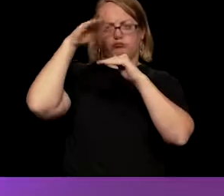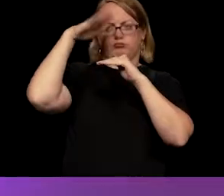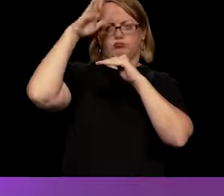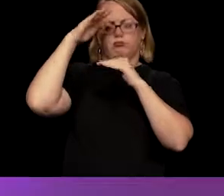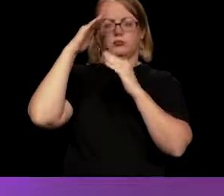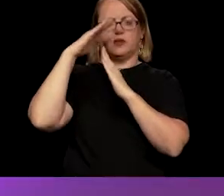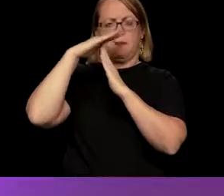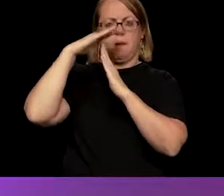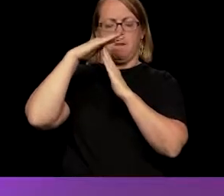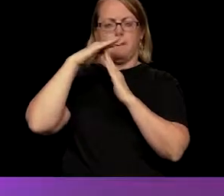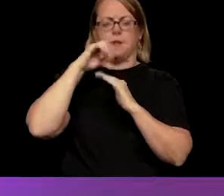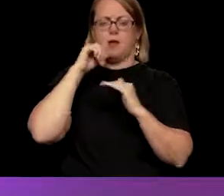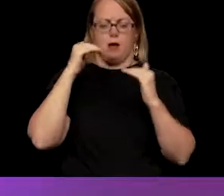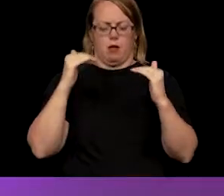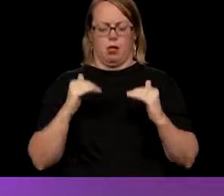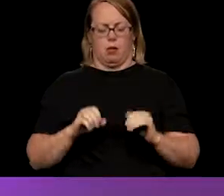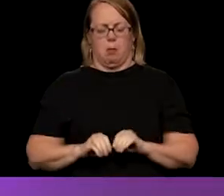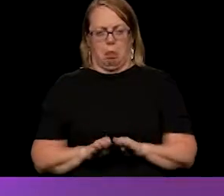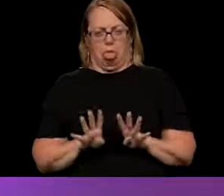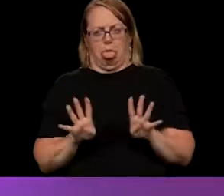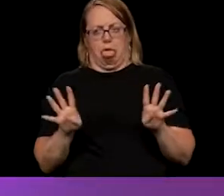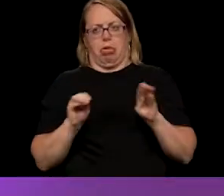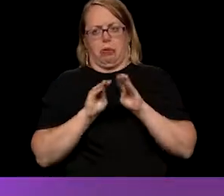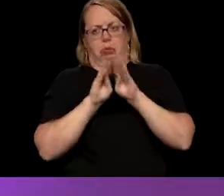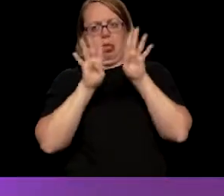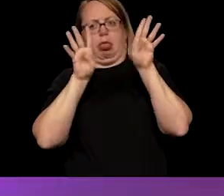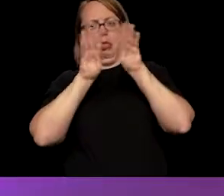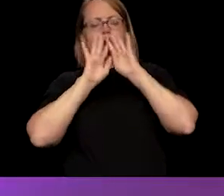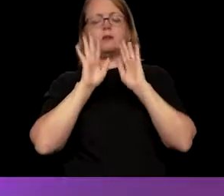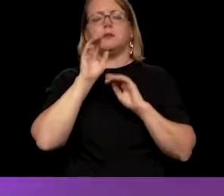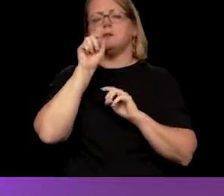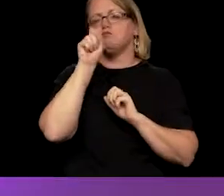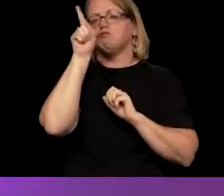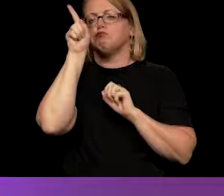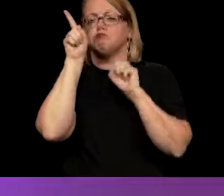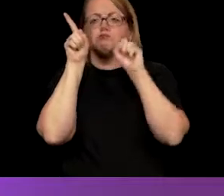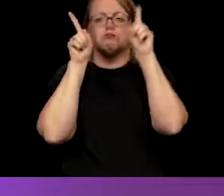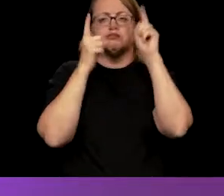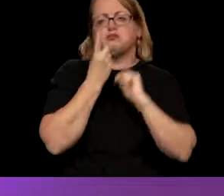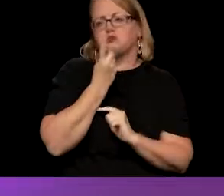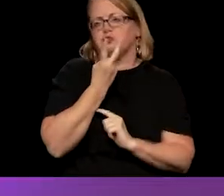you to copy my branch exactly. I want you to look at your tree,